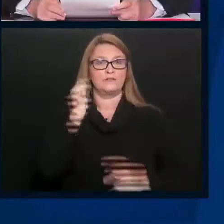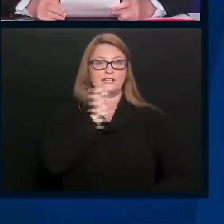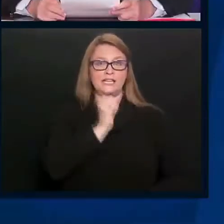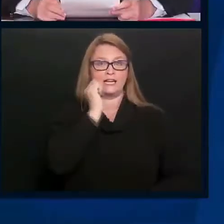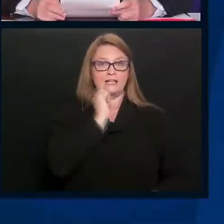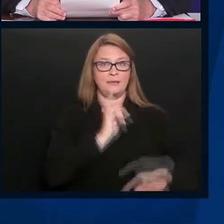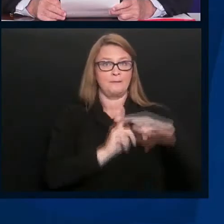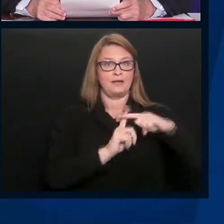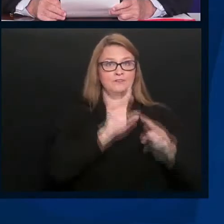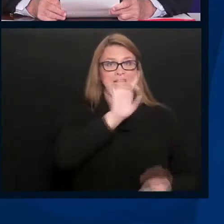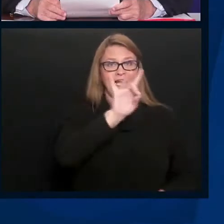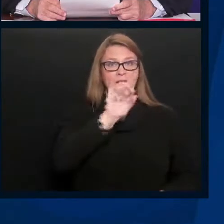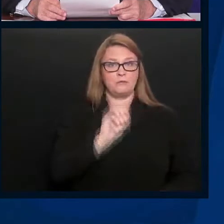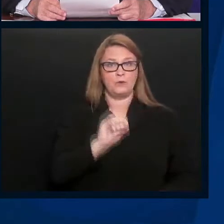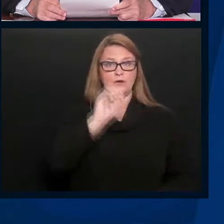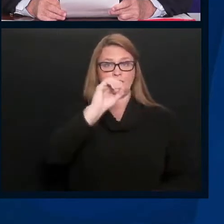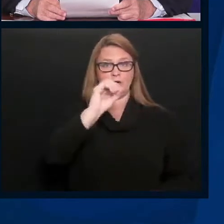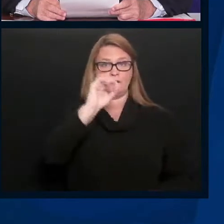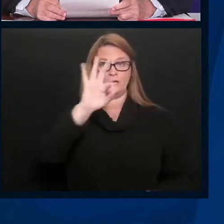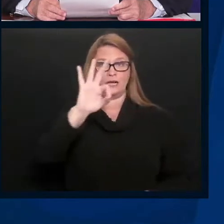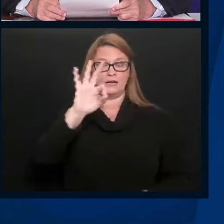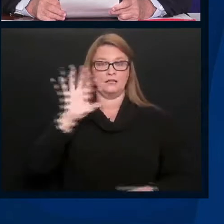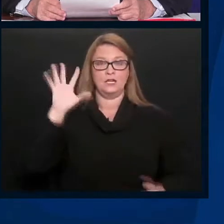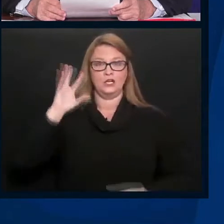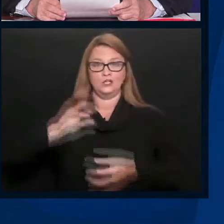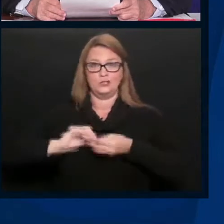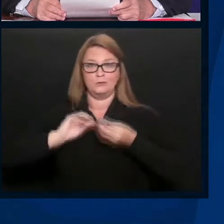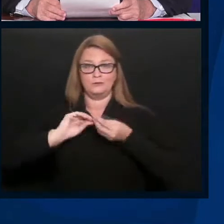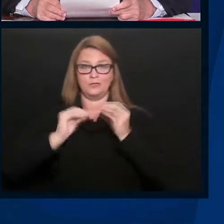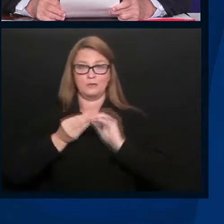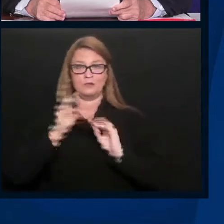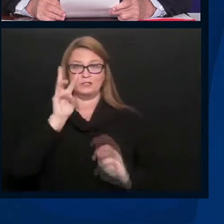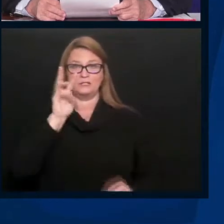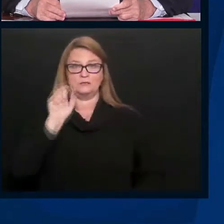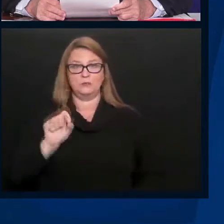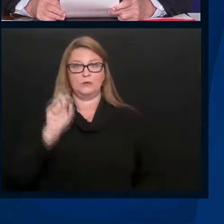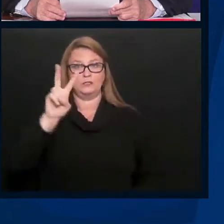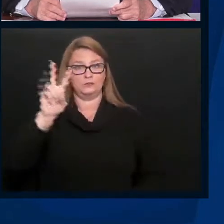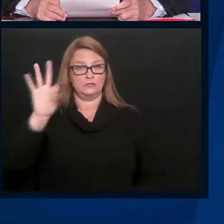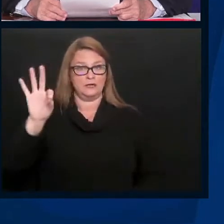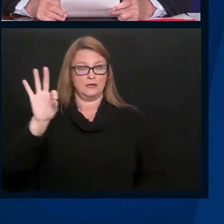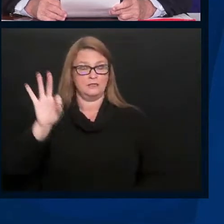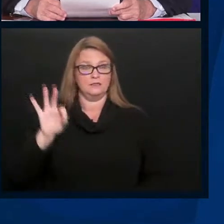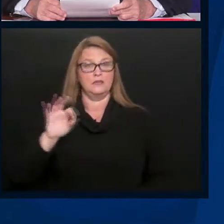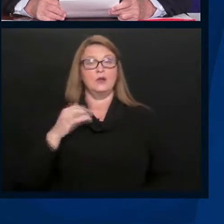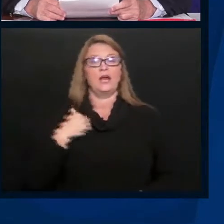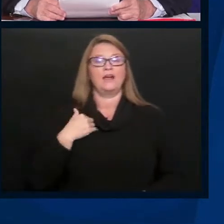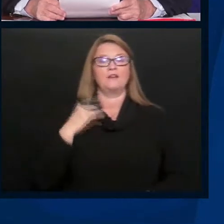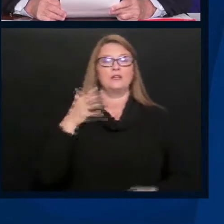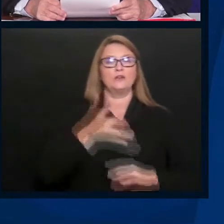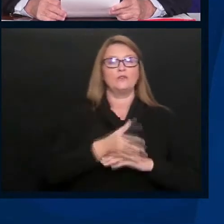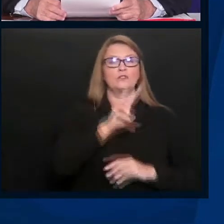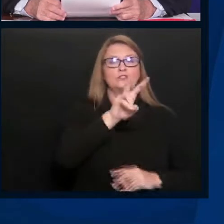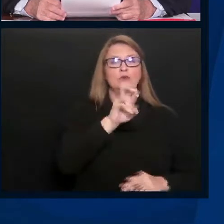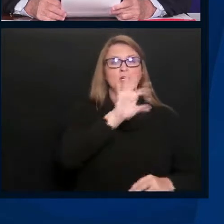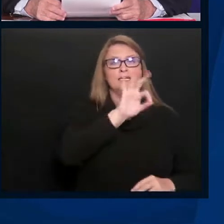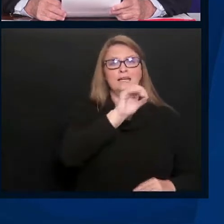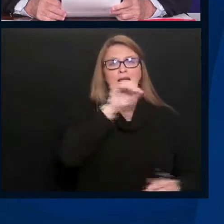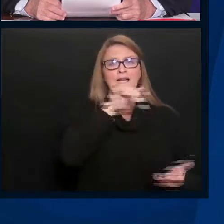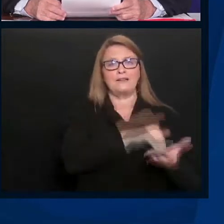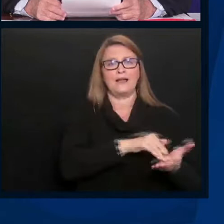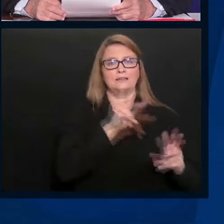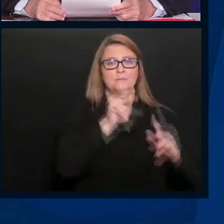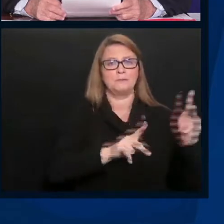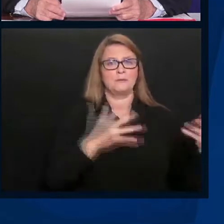rate of 8.09 and a cumulative rate of 6.29. We have a little over 290,000 people that have